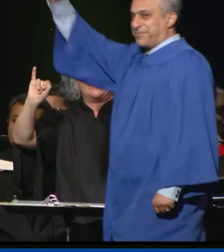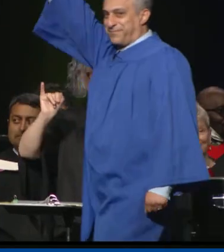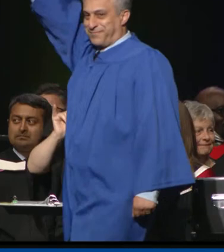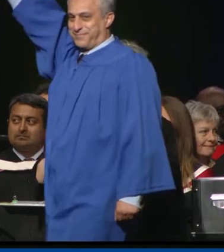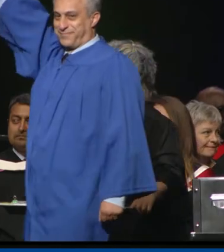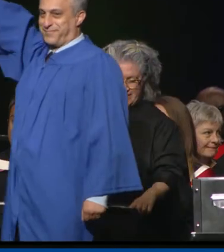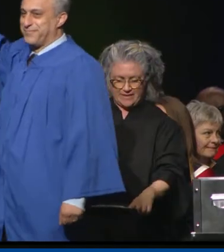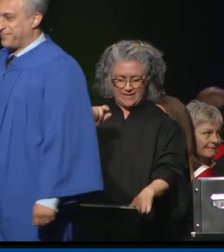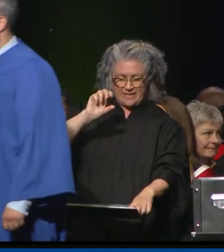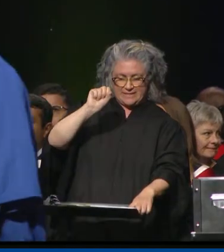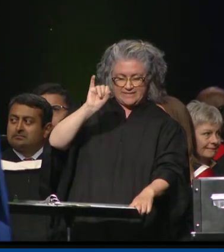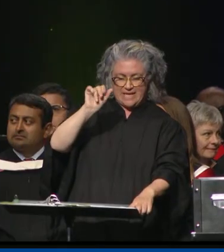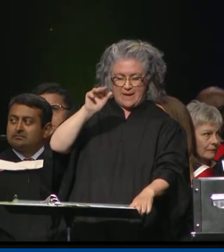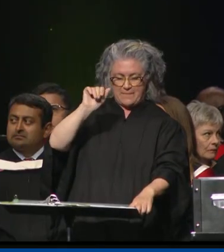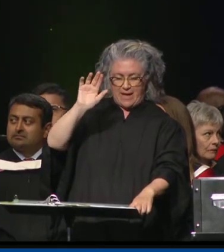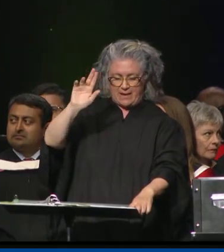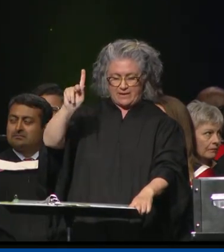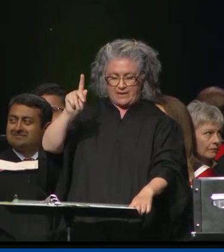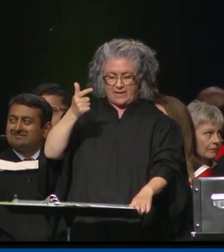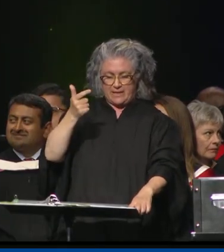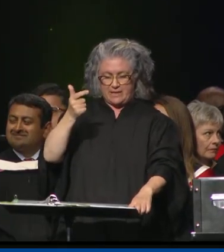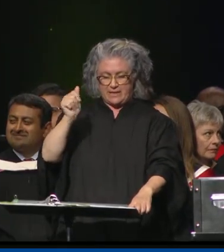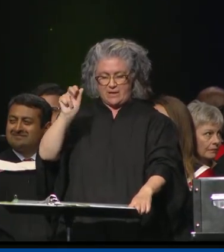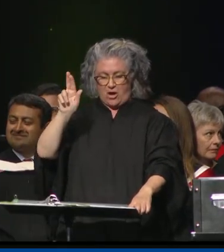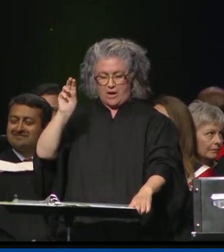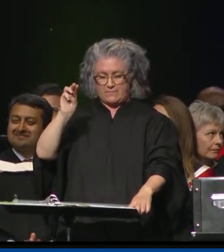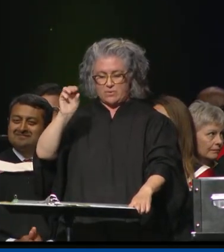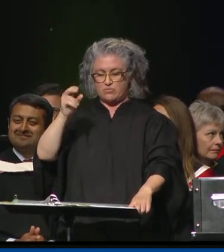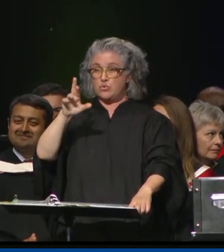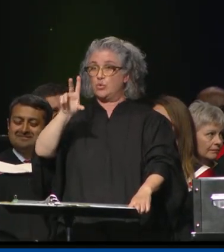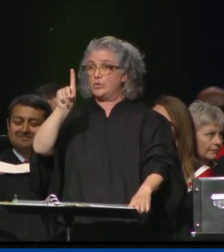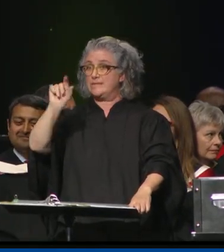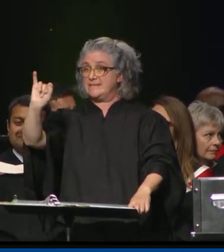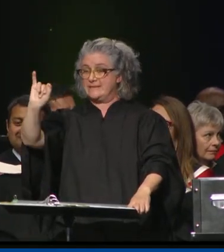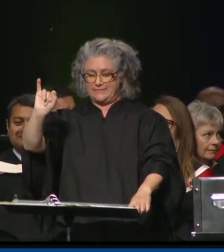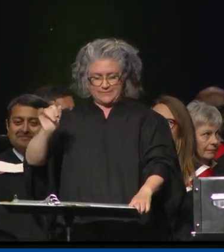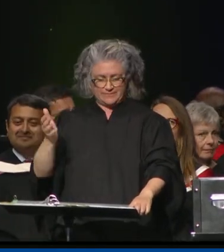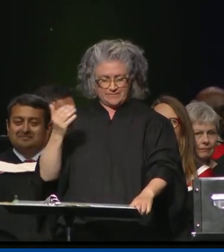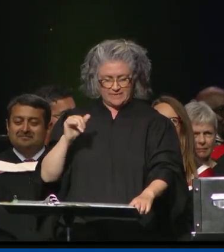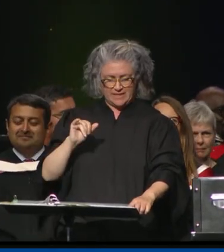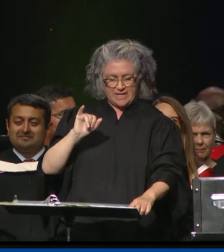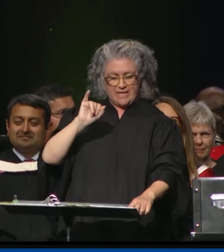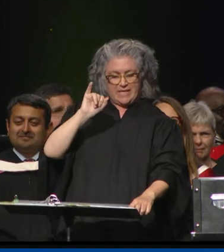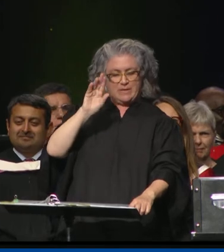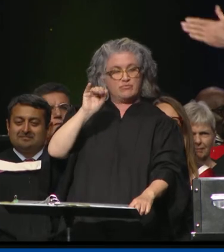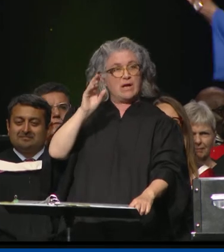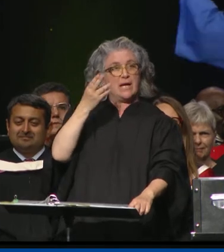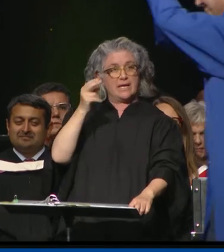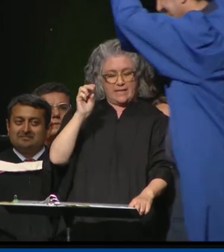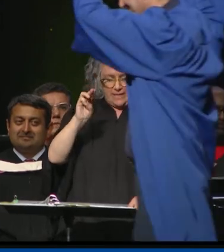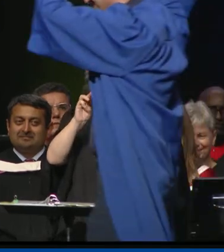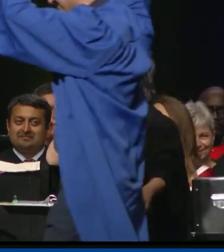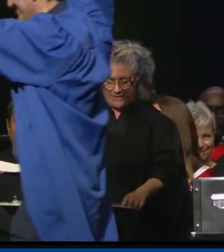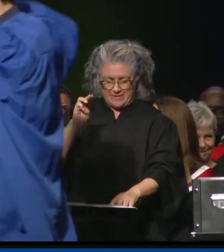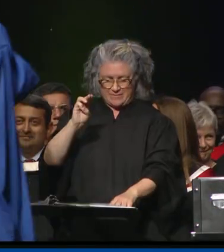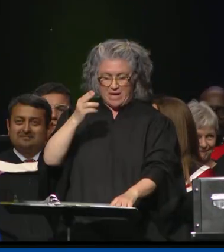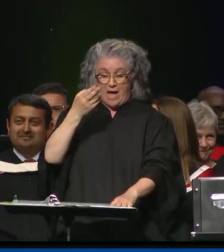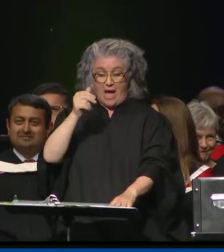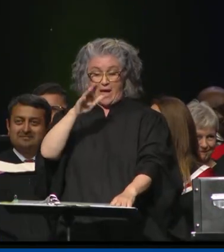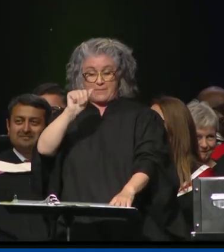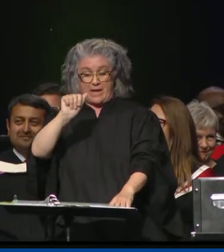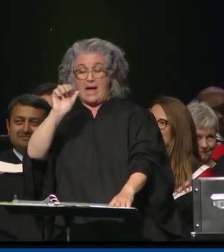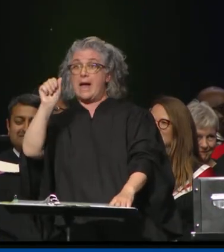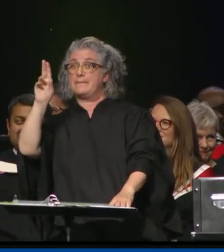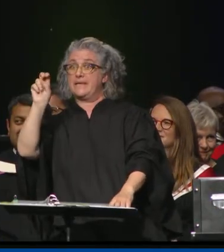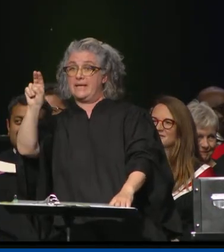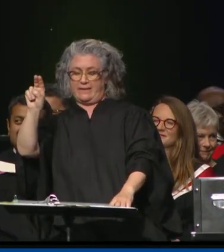Siamek Garmrudi. Ibrahim Hama Amin.